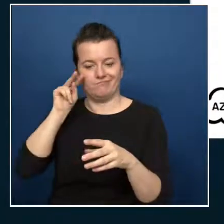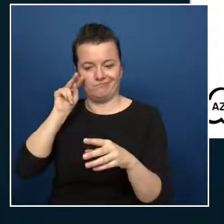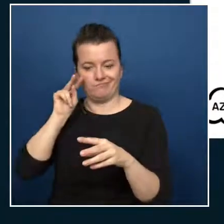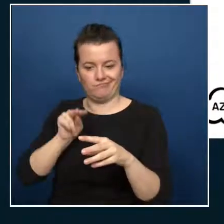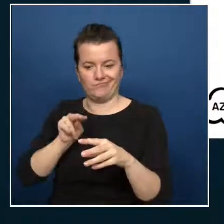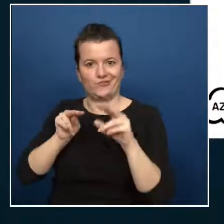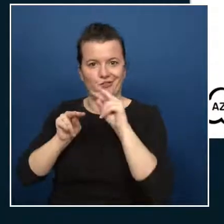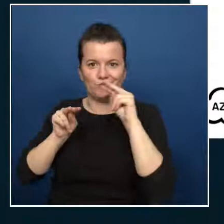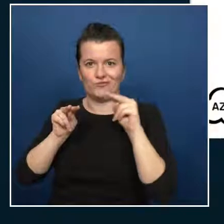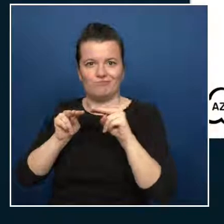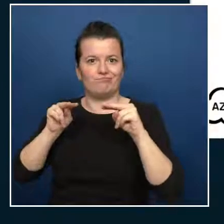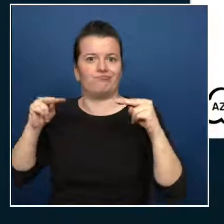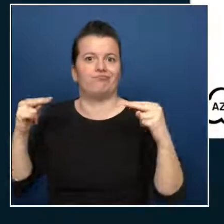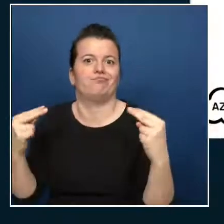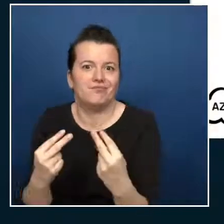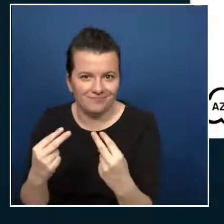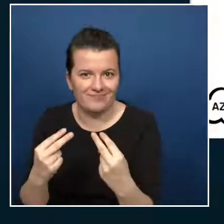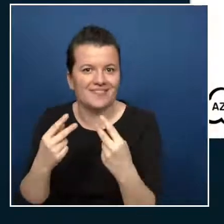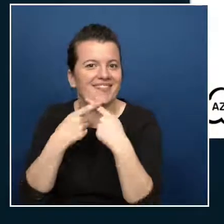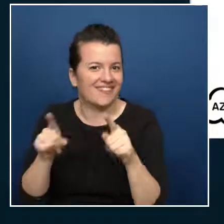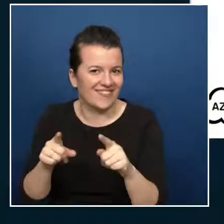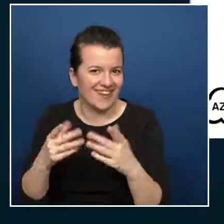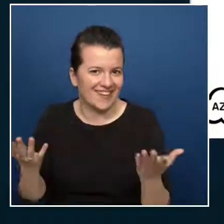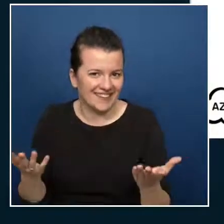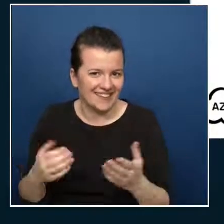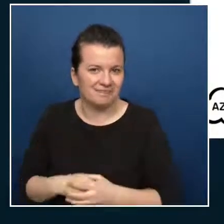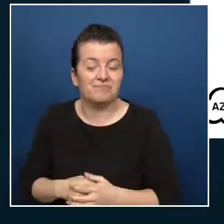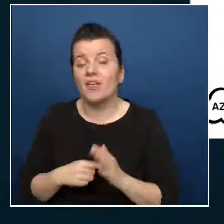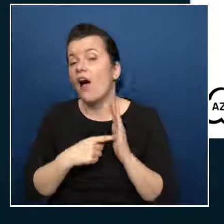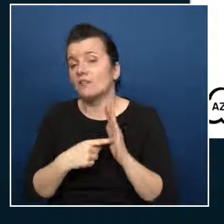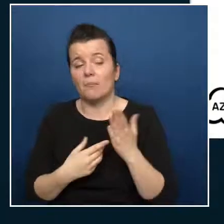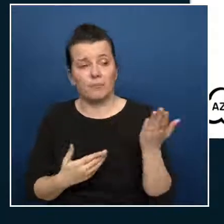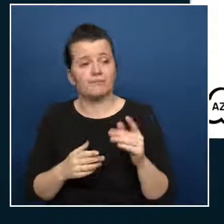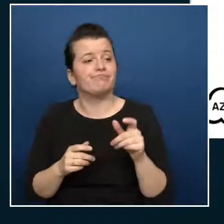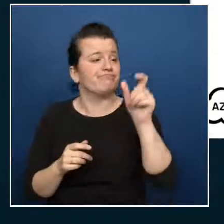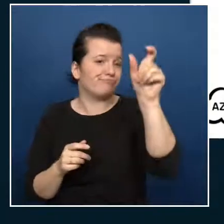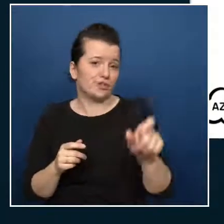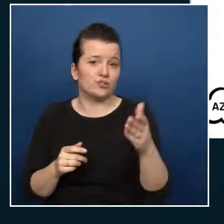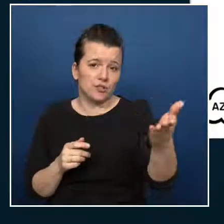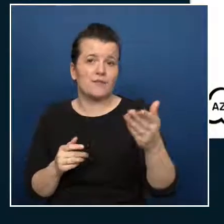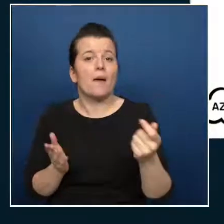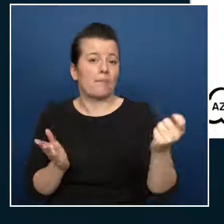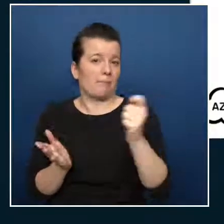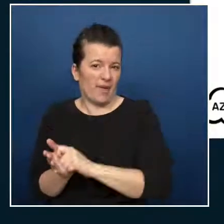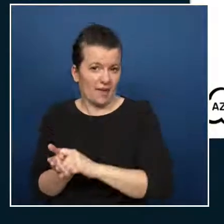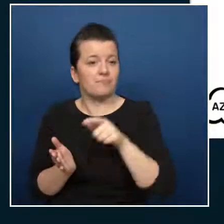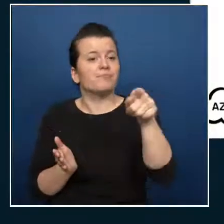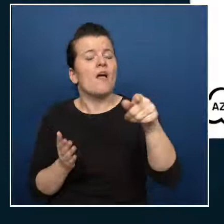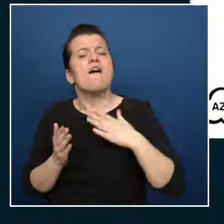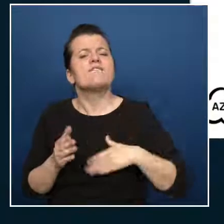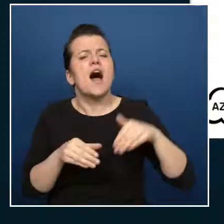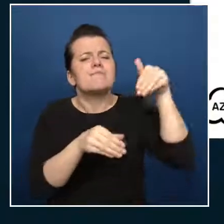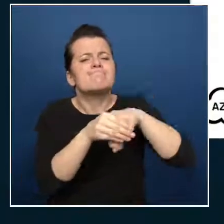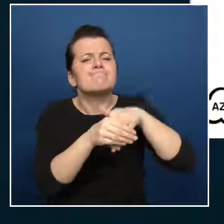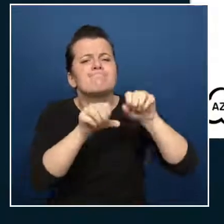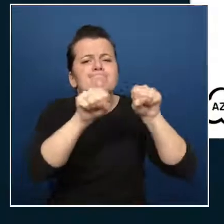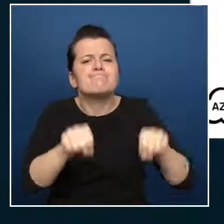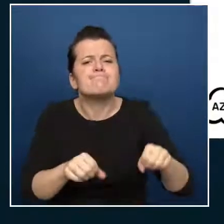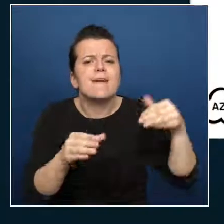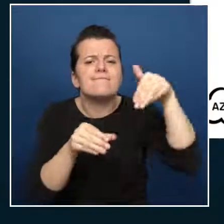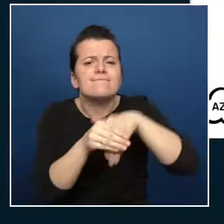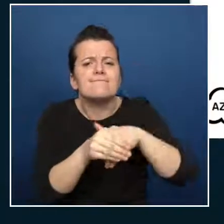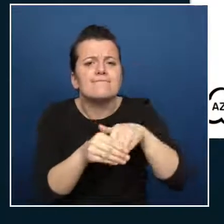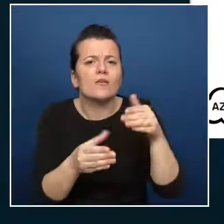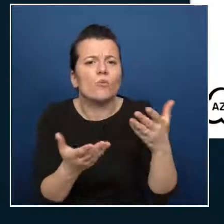requirements or a feature differently. For example, a customer wanted to have a feature in a system, and he or